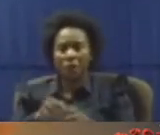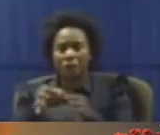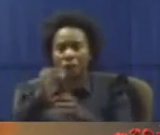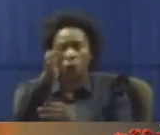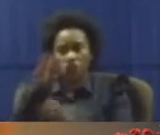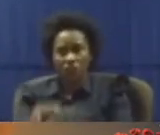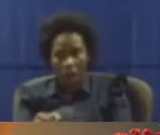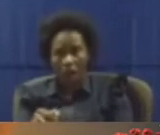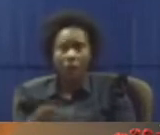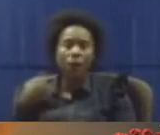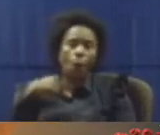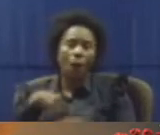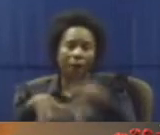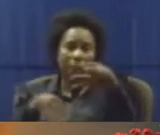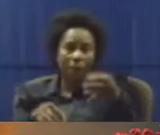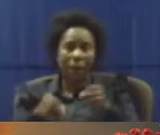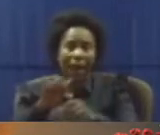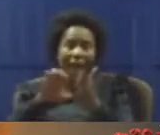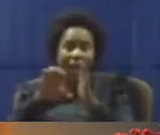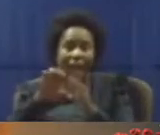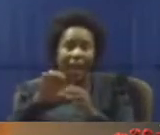the white paper on energy in 1998,